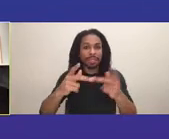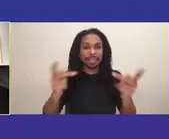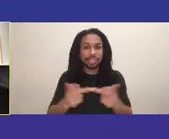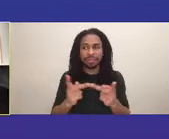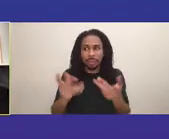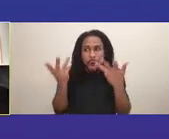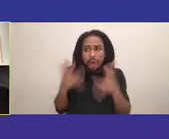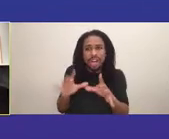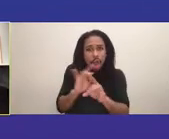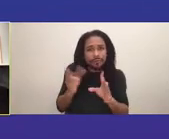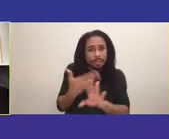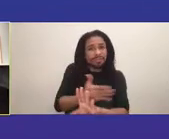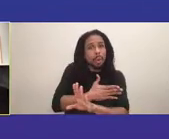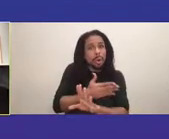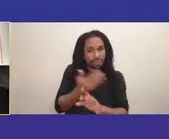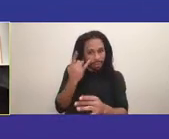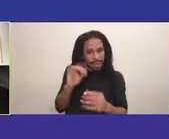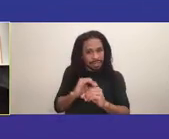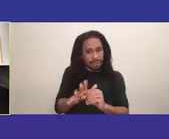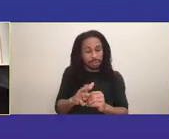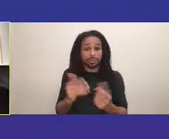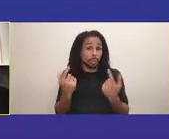now?